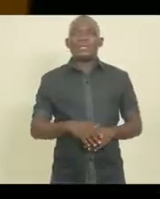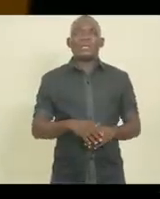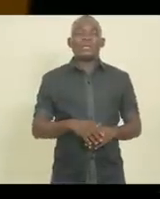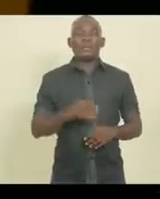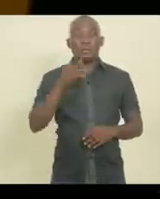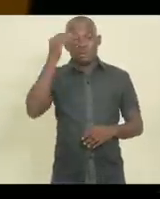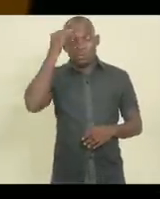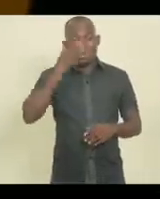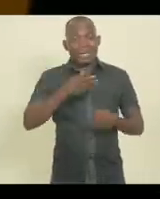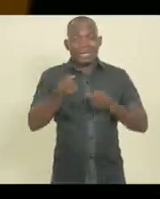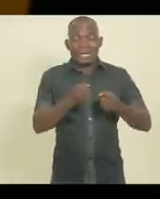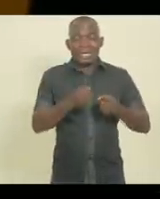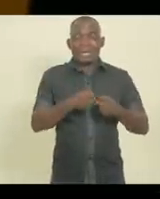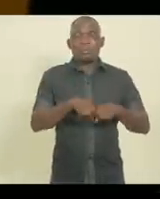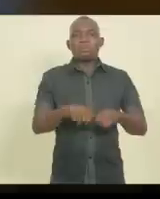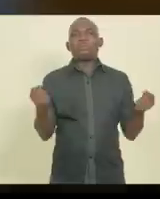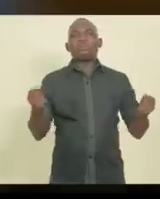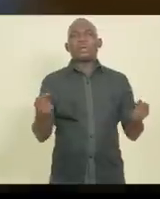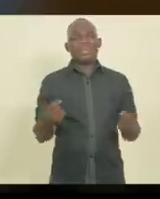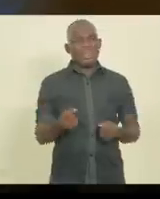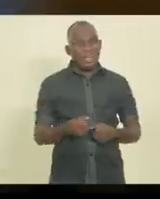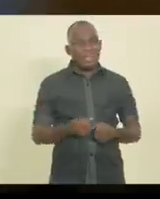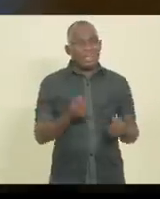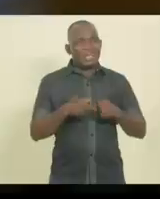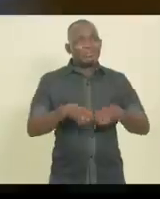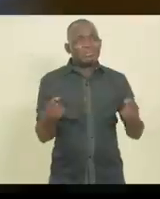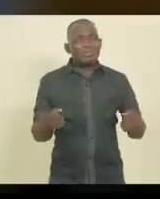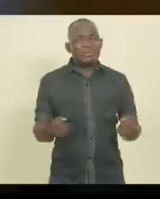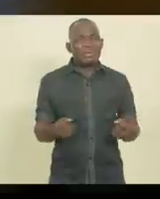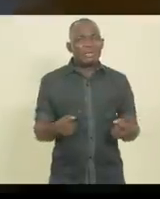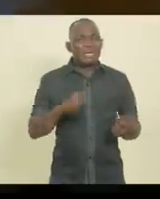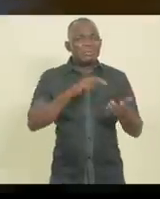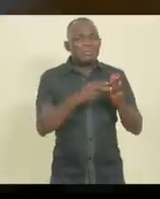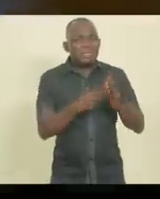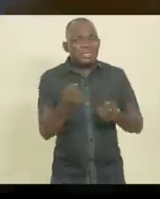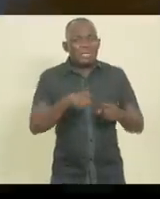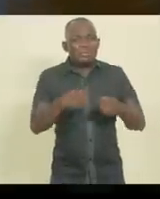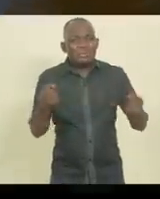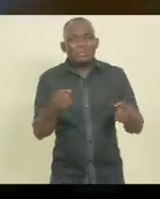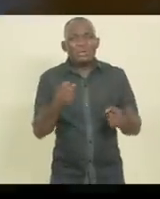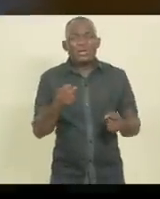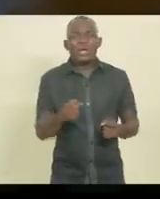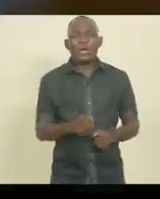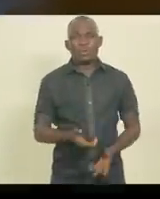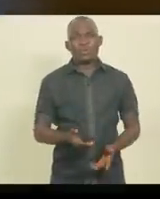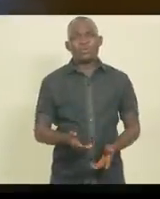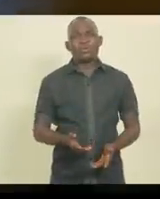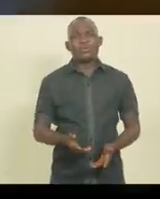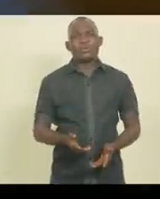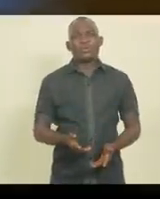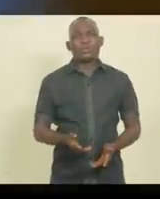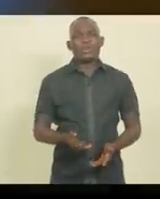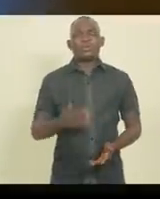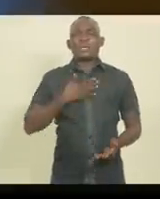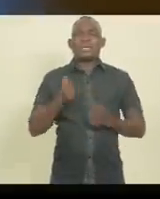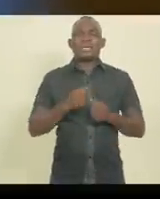guess what? My car has broken down. Wow. What do you mean broken down? You just had both. Yeah,